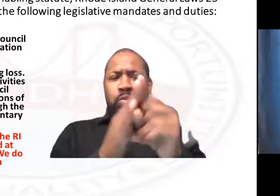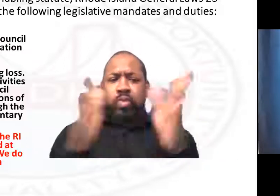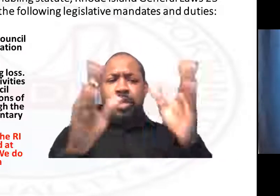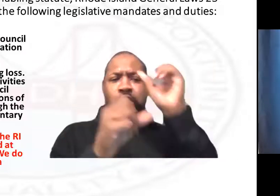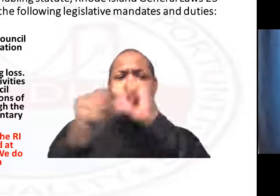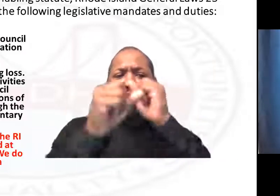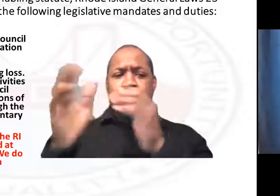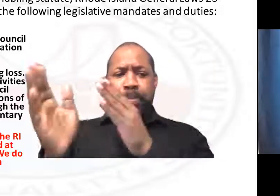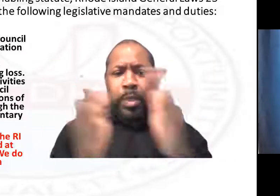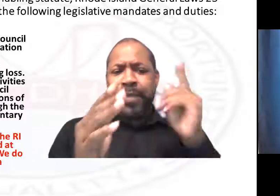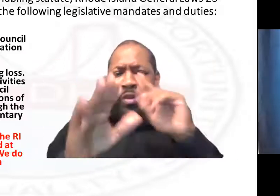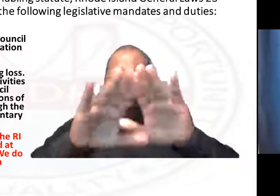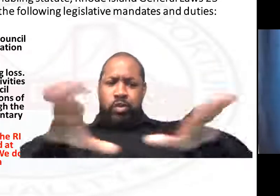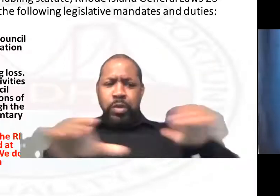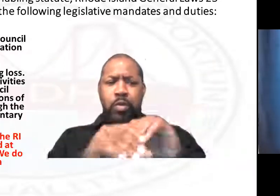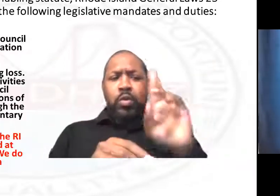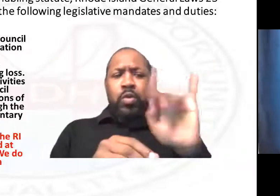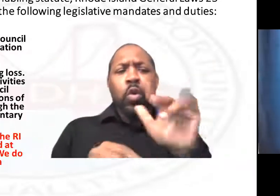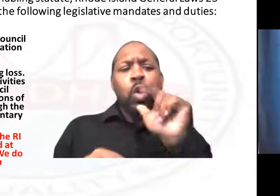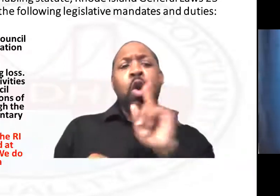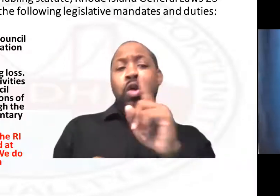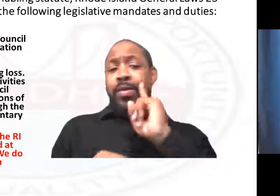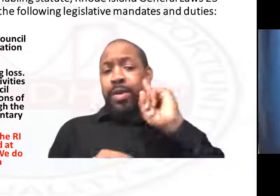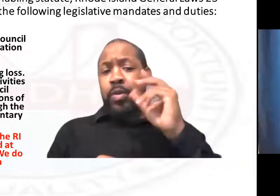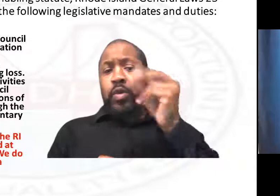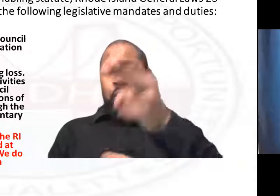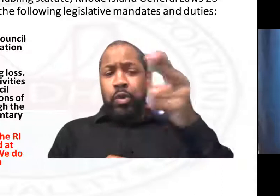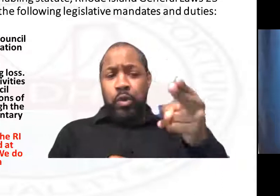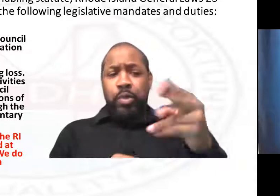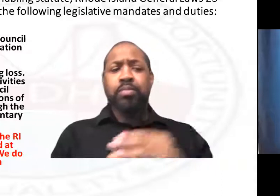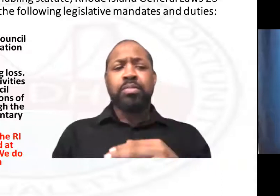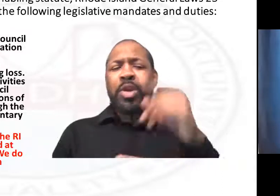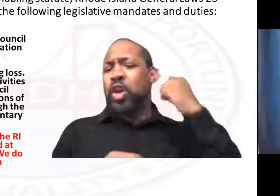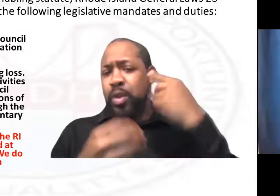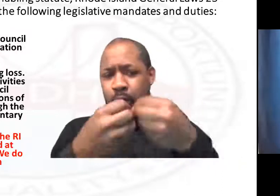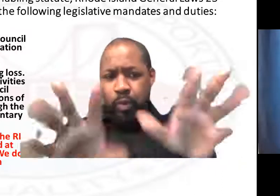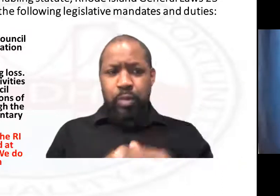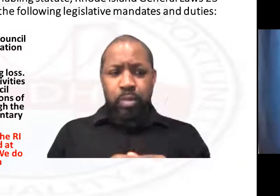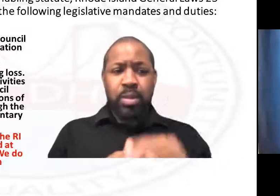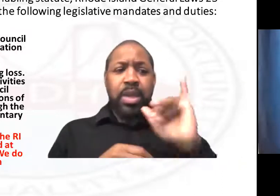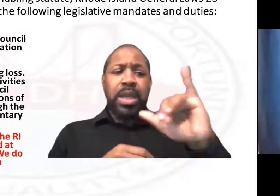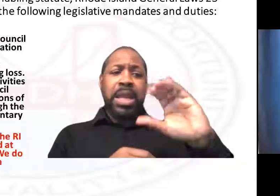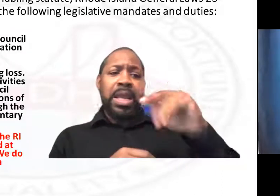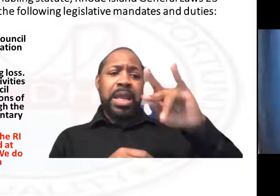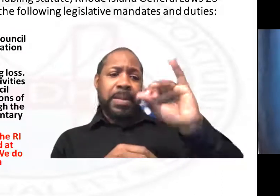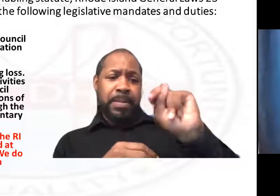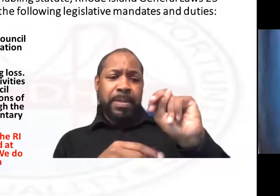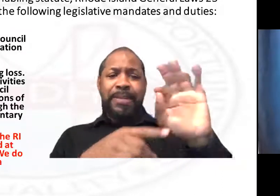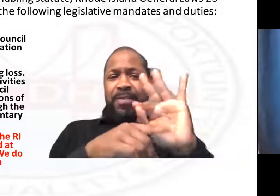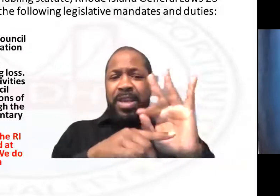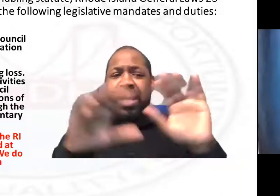the implementation of the comprehensive statewide strategic plan for children in Rhode Island who are deaf or have hearing loss.